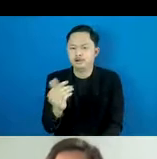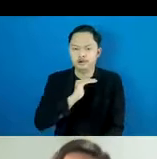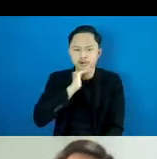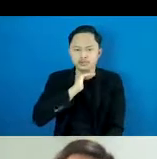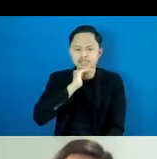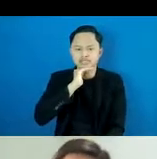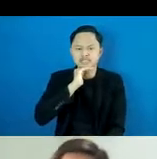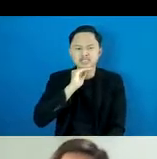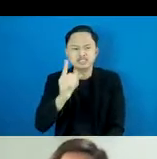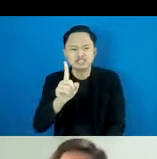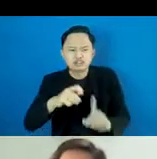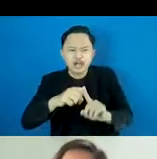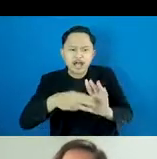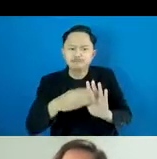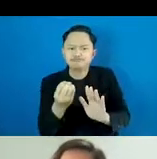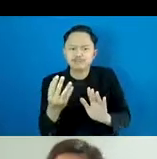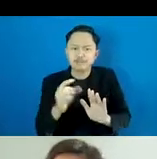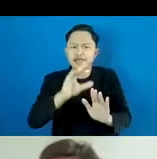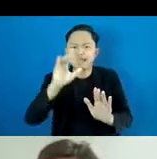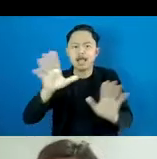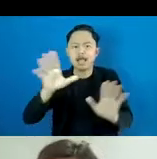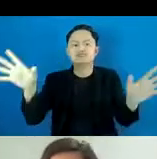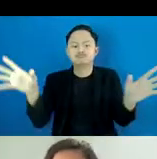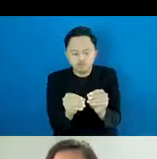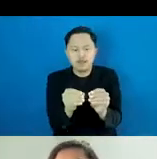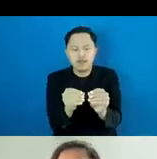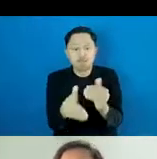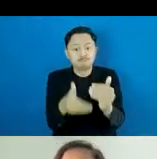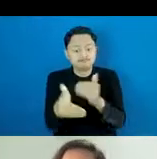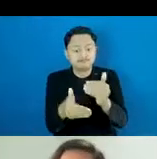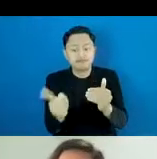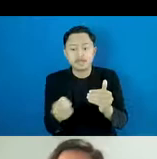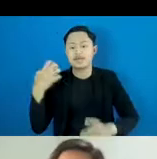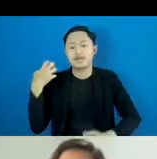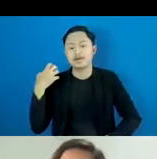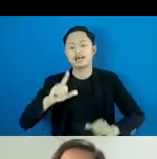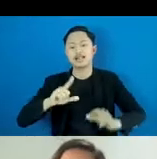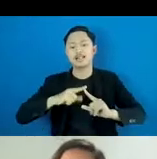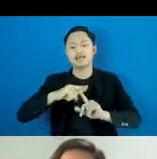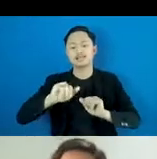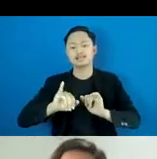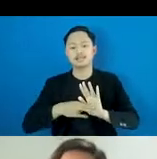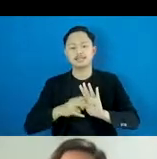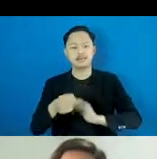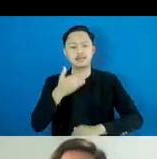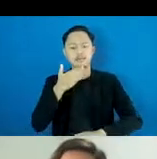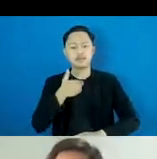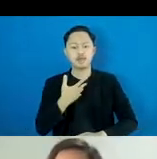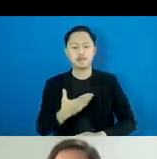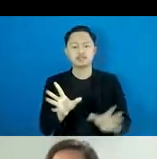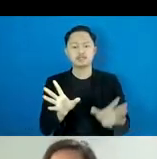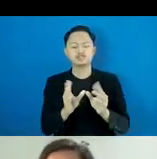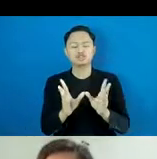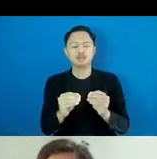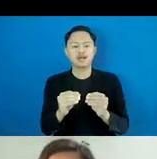it can be cost effective. So generally in Latin American cities, what we have is that the total cost of ownership for